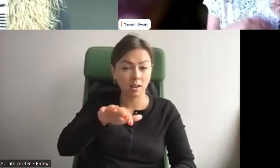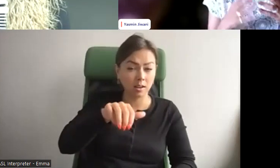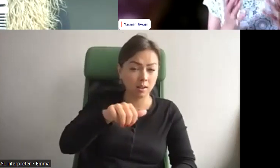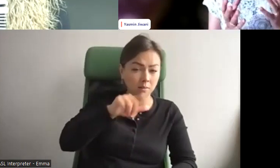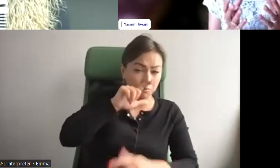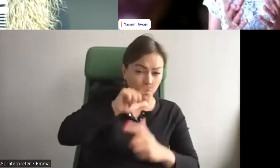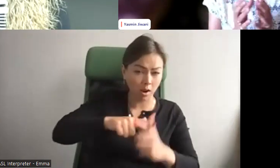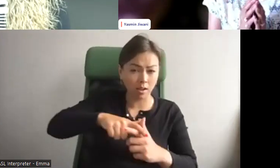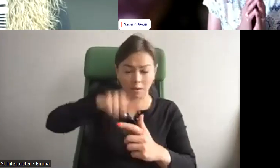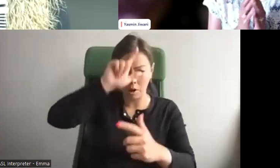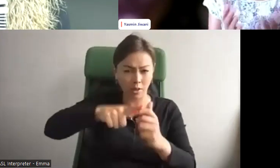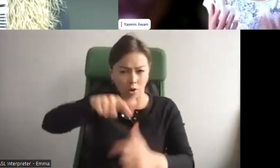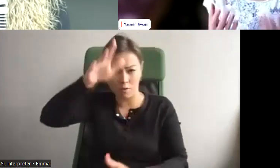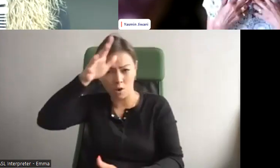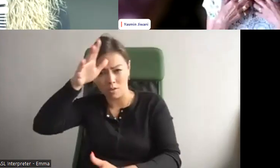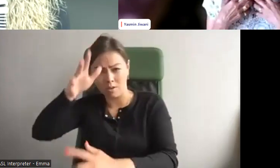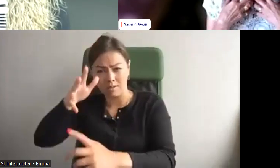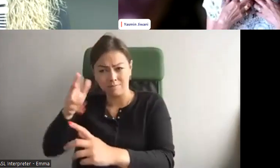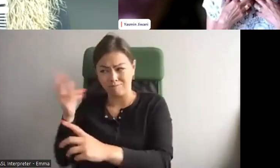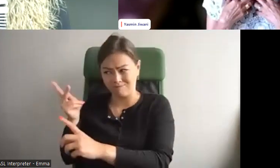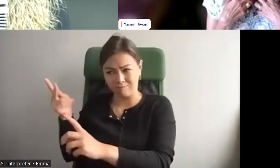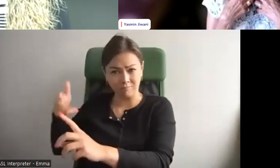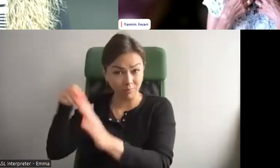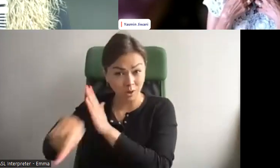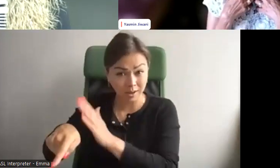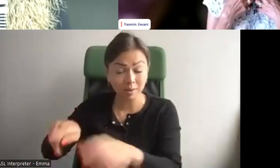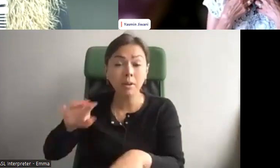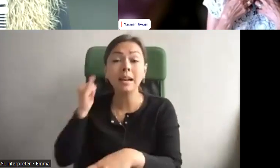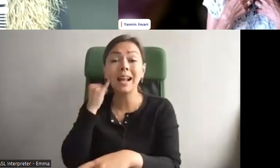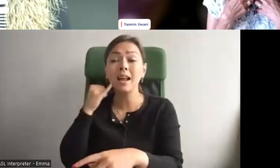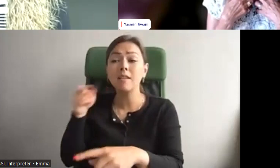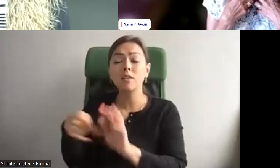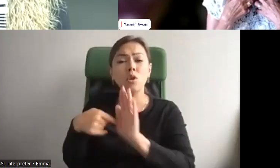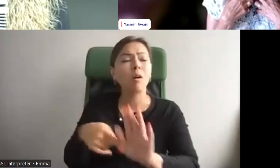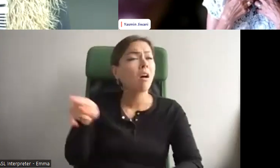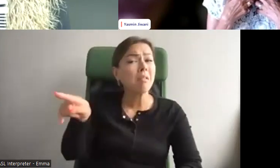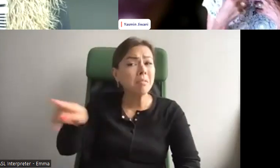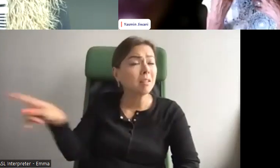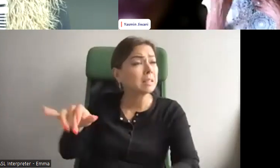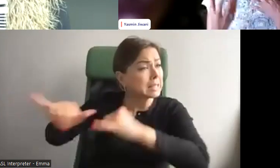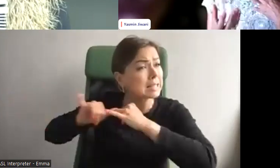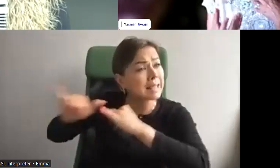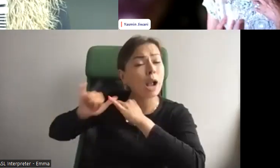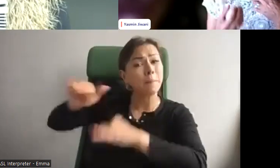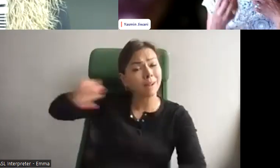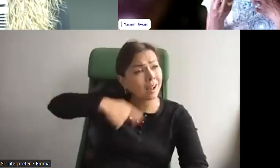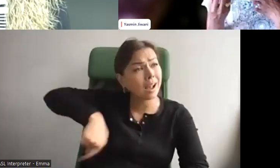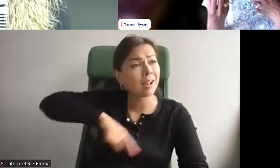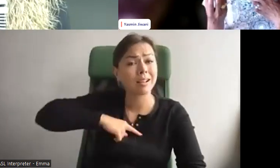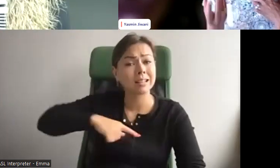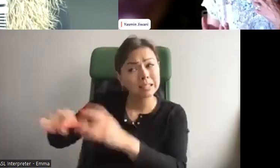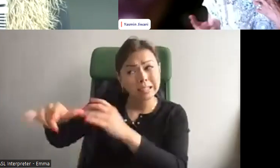were sort of portrayed in terms of being just like us, they wanted to have a life like us, which is